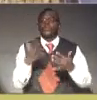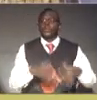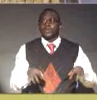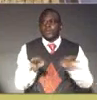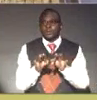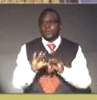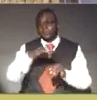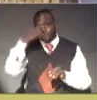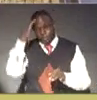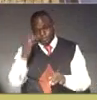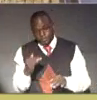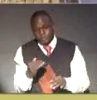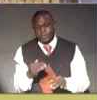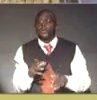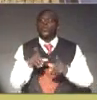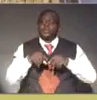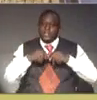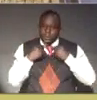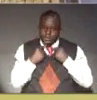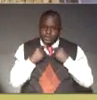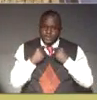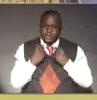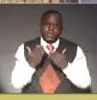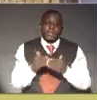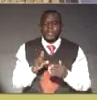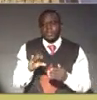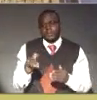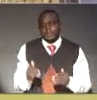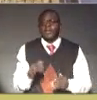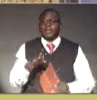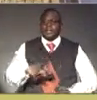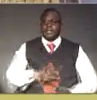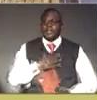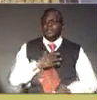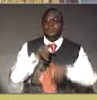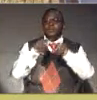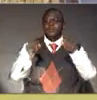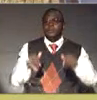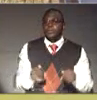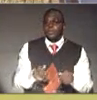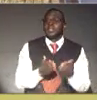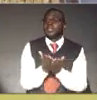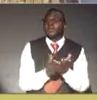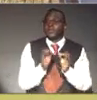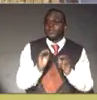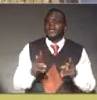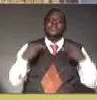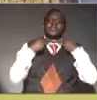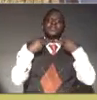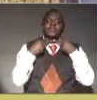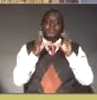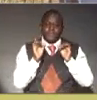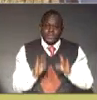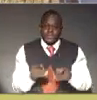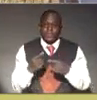was the reason. He was the host. They were in a guest room. There were no servants, no slaves. According to the